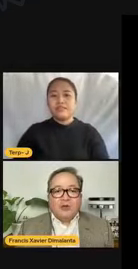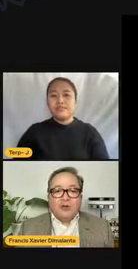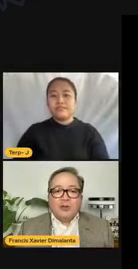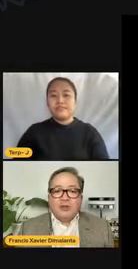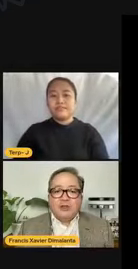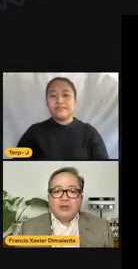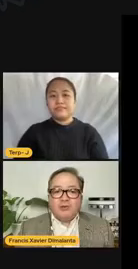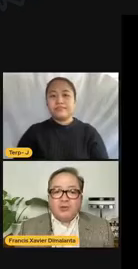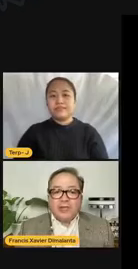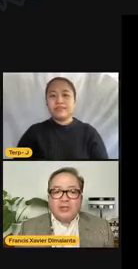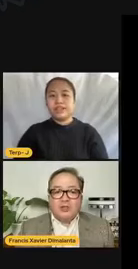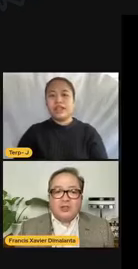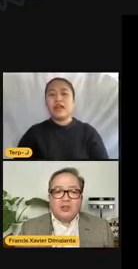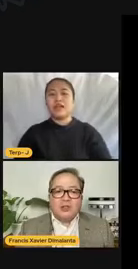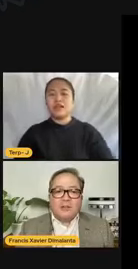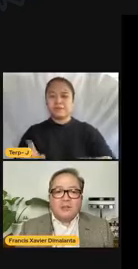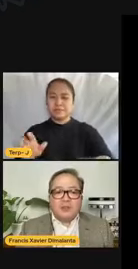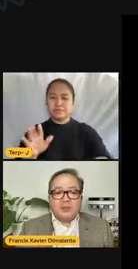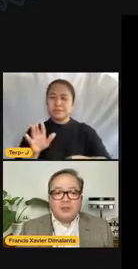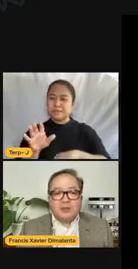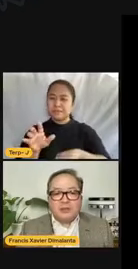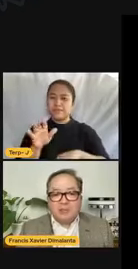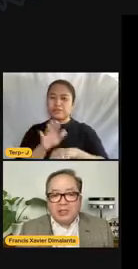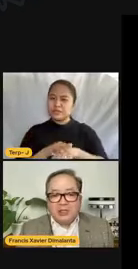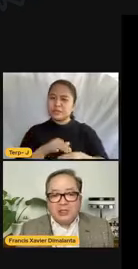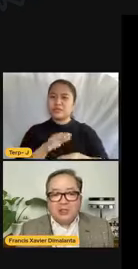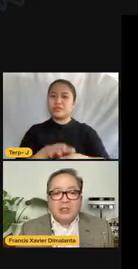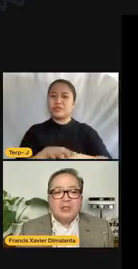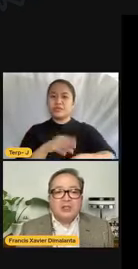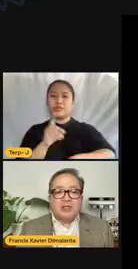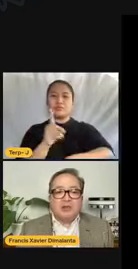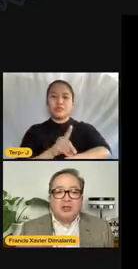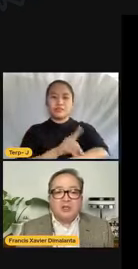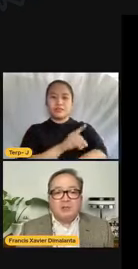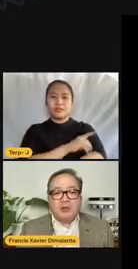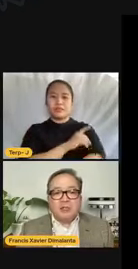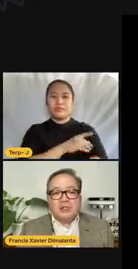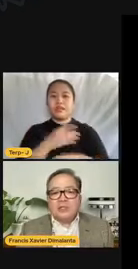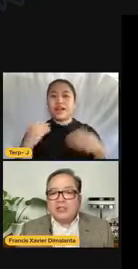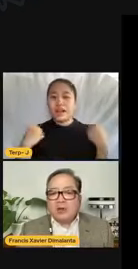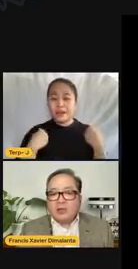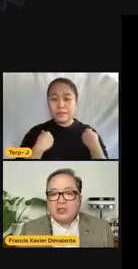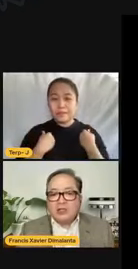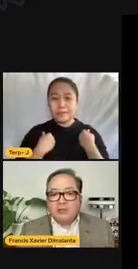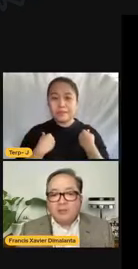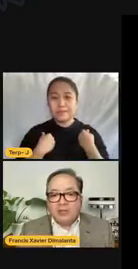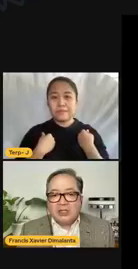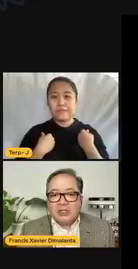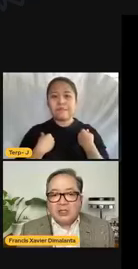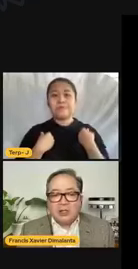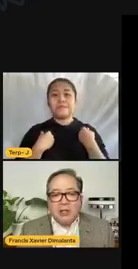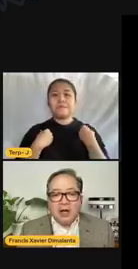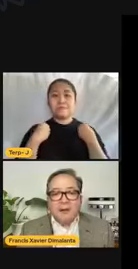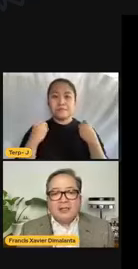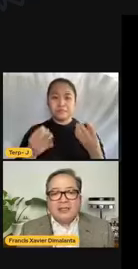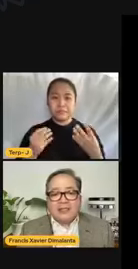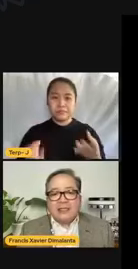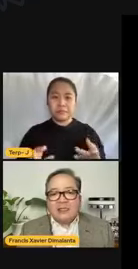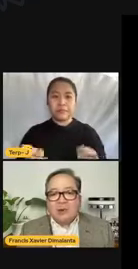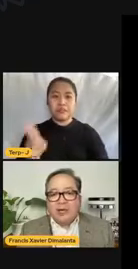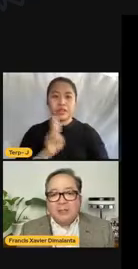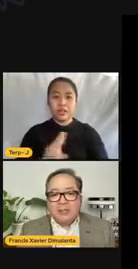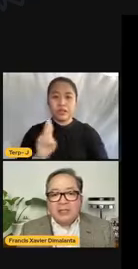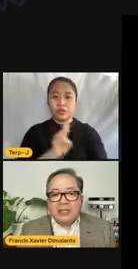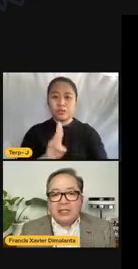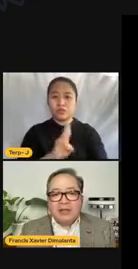So frequent use of routines or stereotype expressions of speech. There's difficulty processing sequential information. About